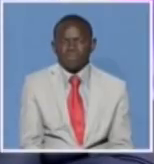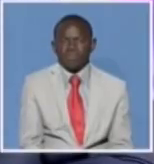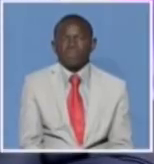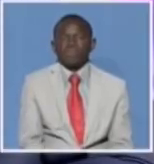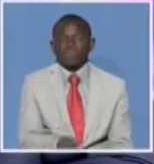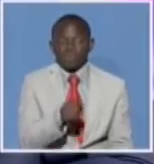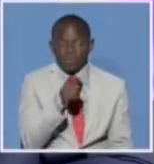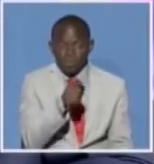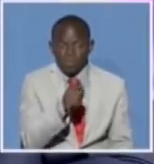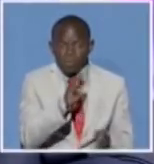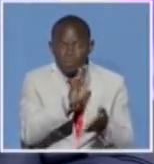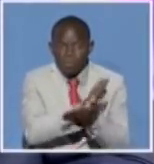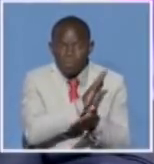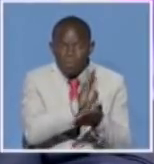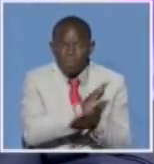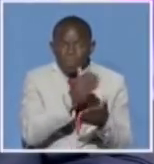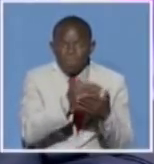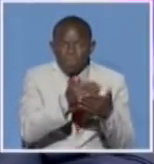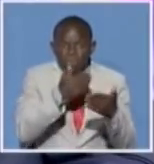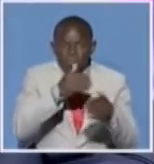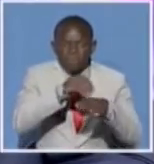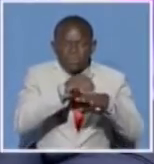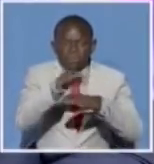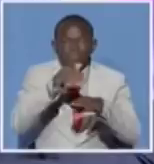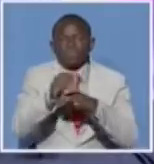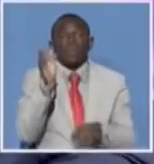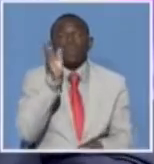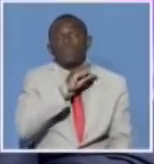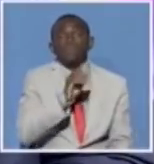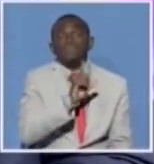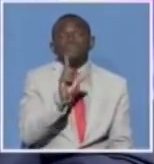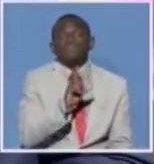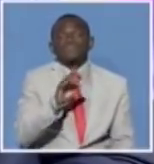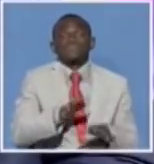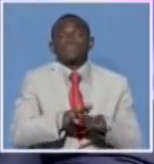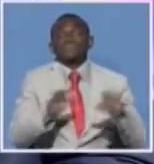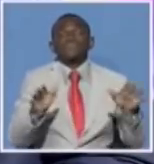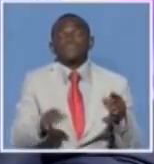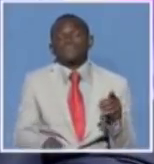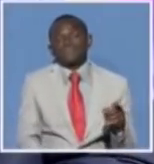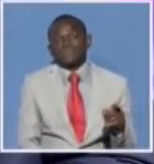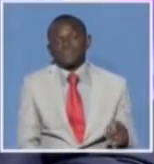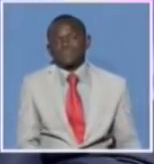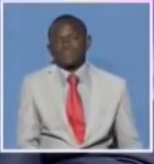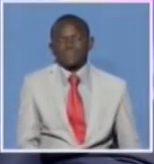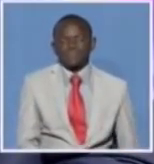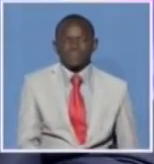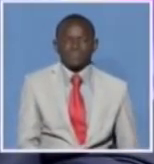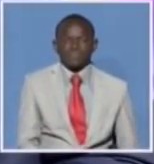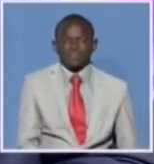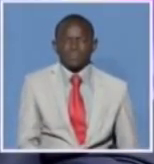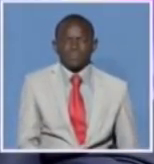actually administered to the learners. And we are, you know, this year we have